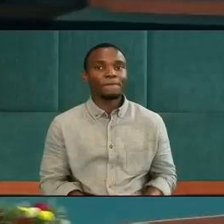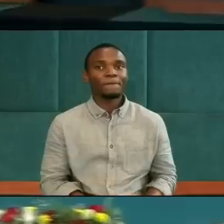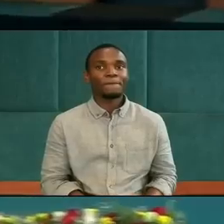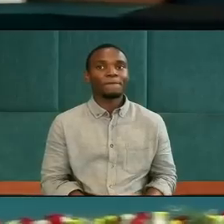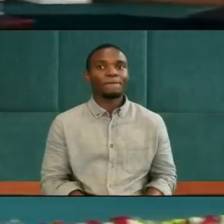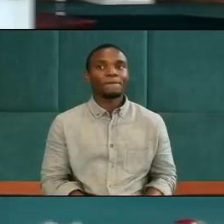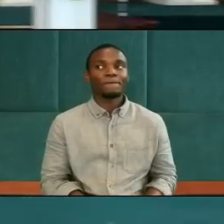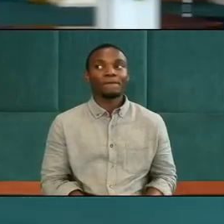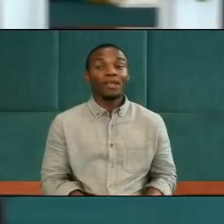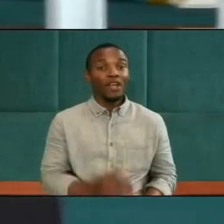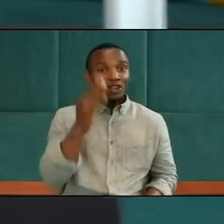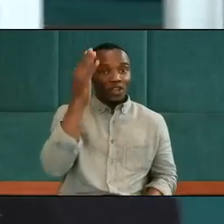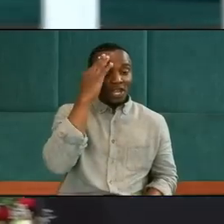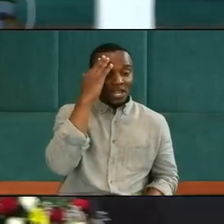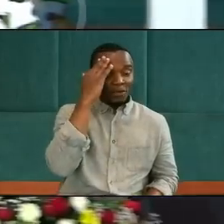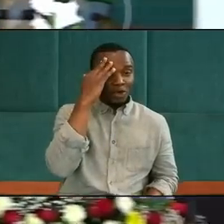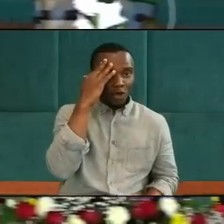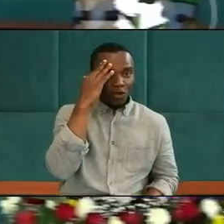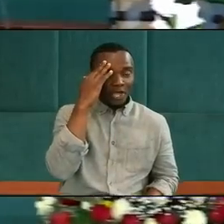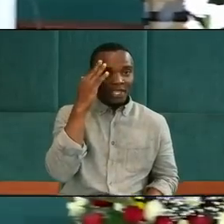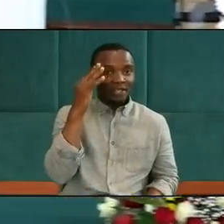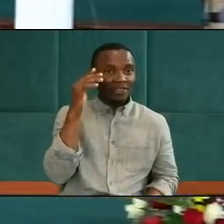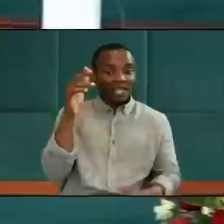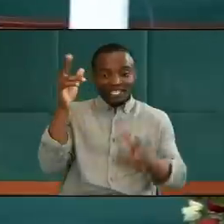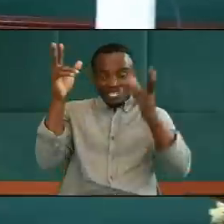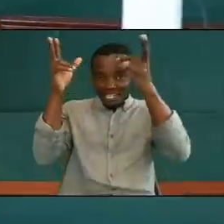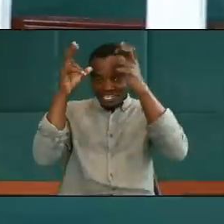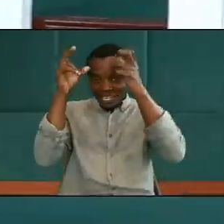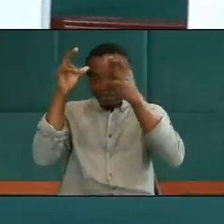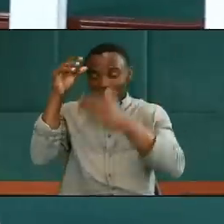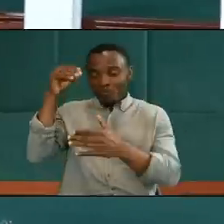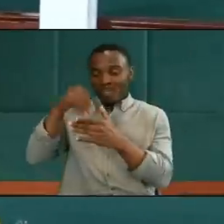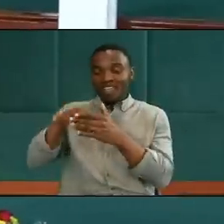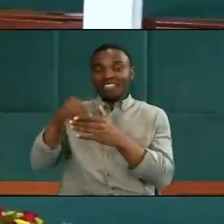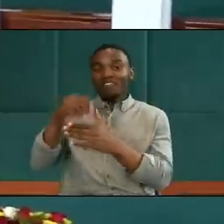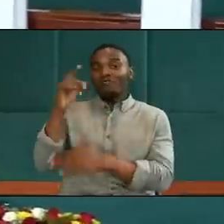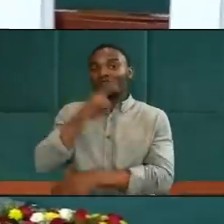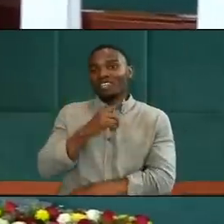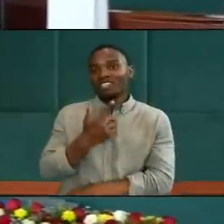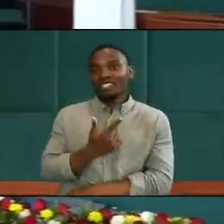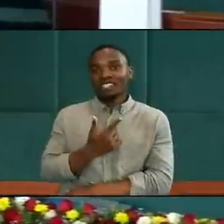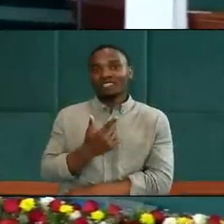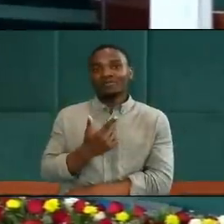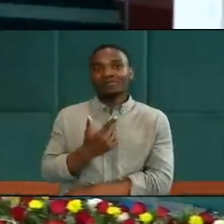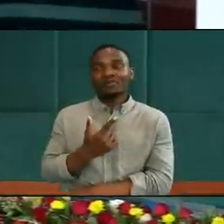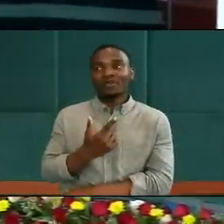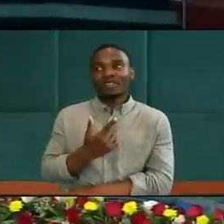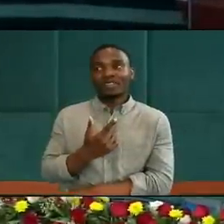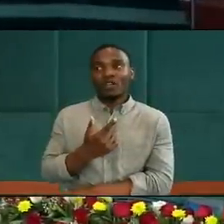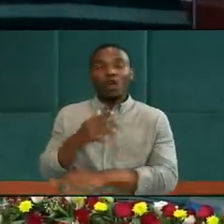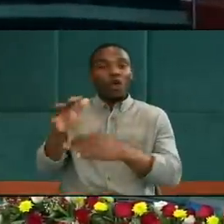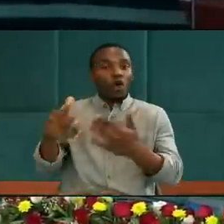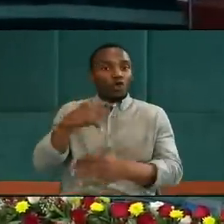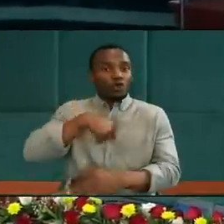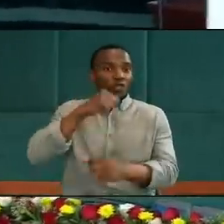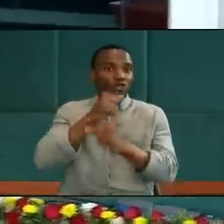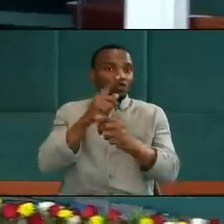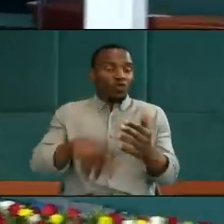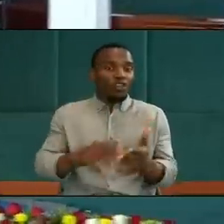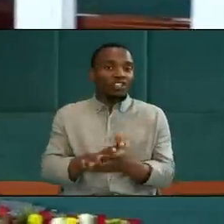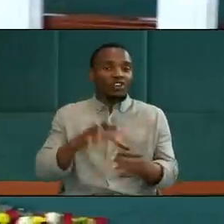Now that we know that the devil has spoken through him, is it safe, or should we take a